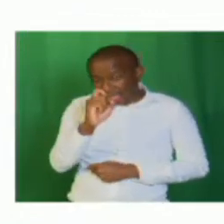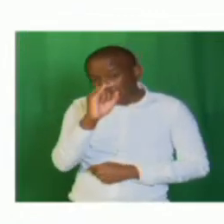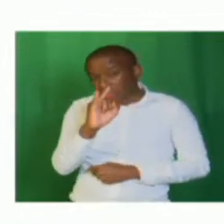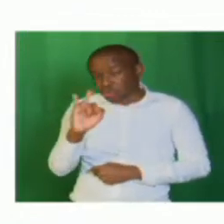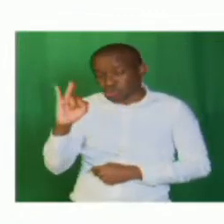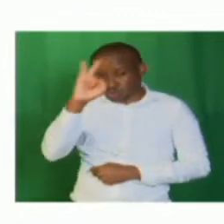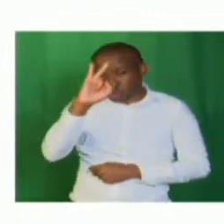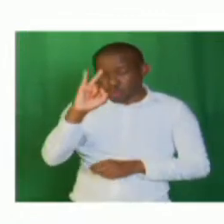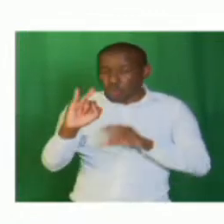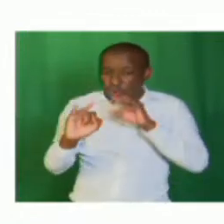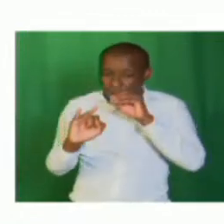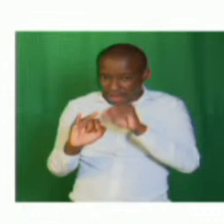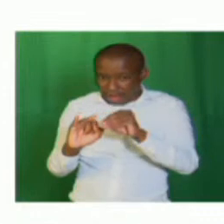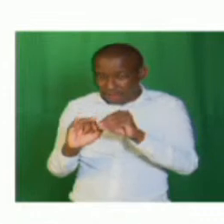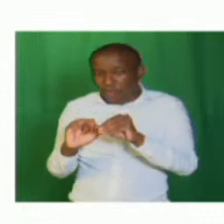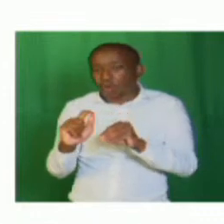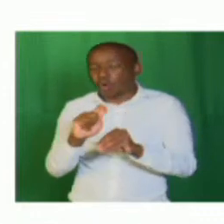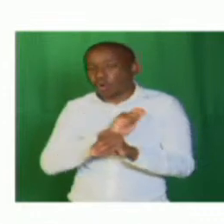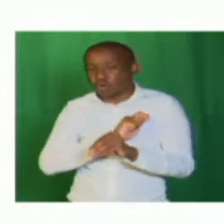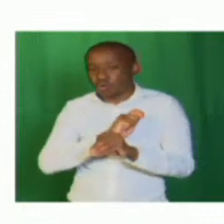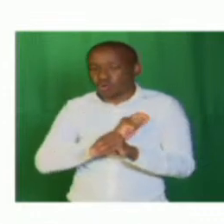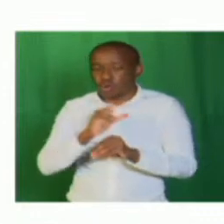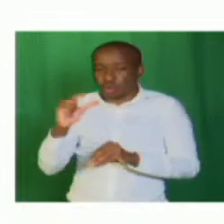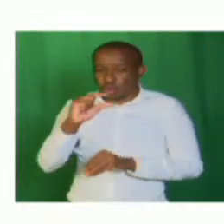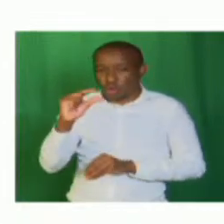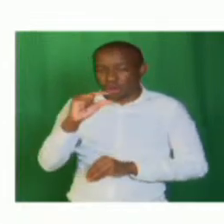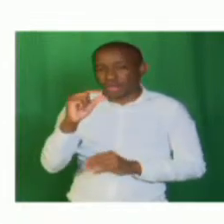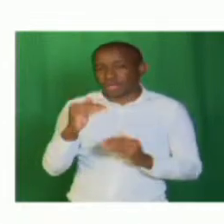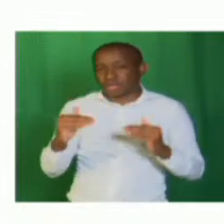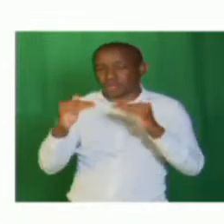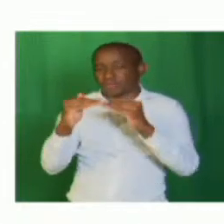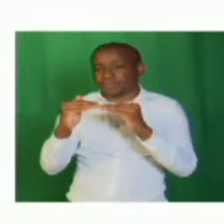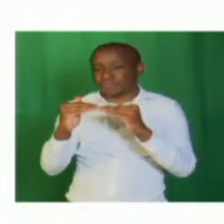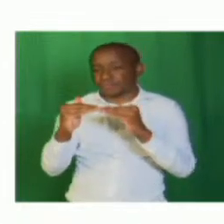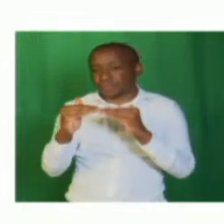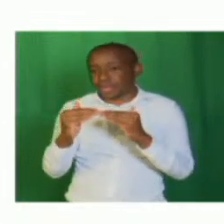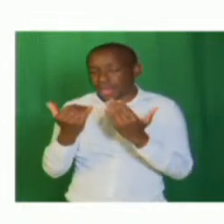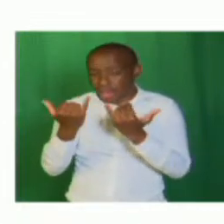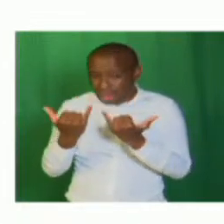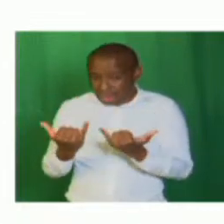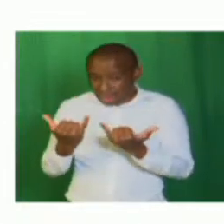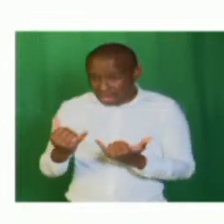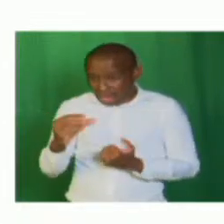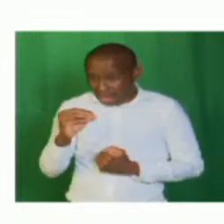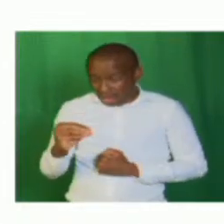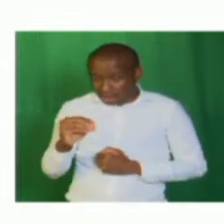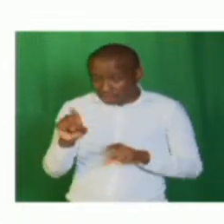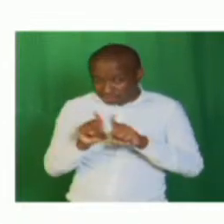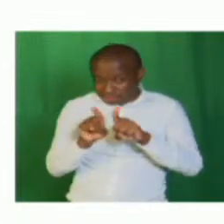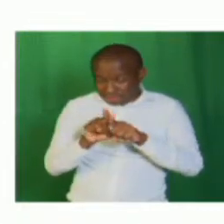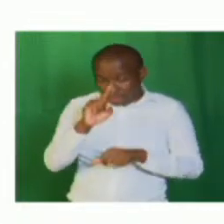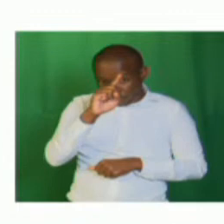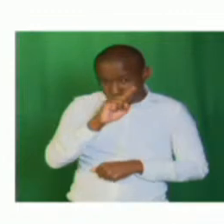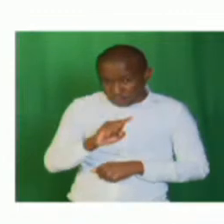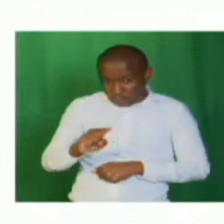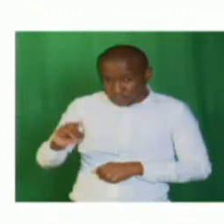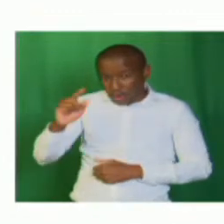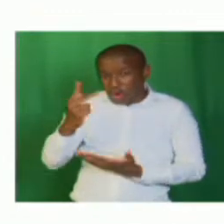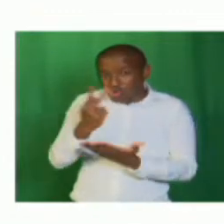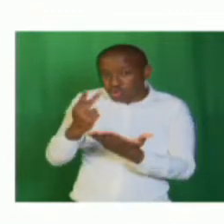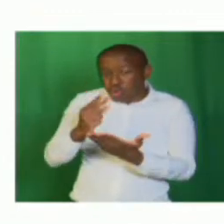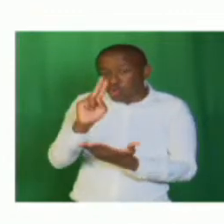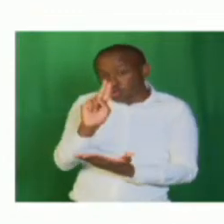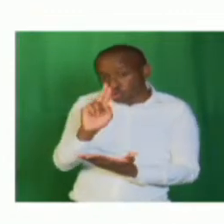2, then you will see that this one is quadratic. And the graph that you'll get is a parabola, the U-shaped